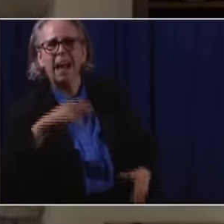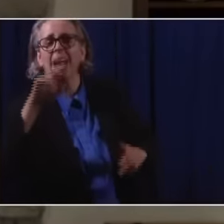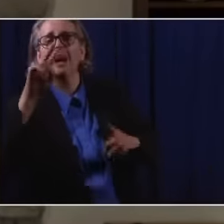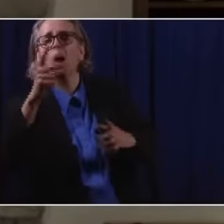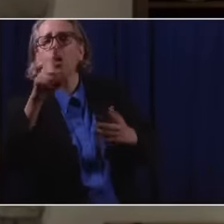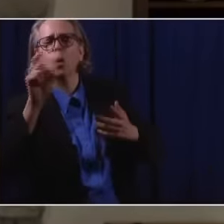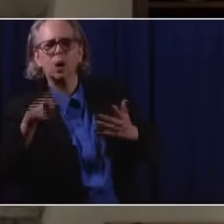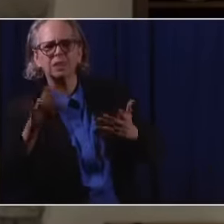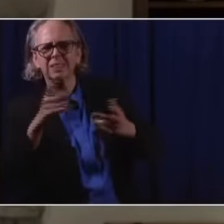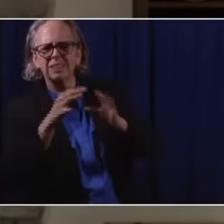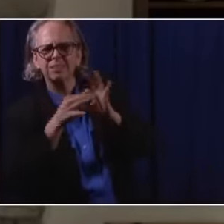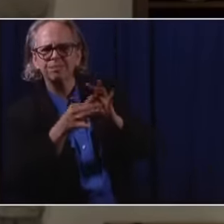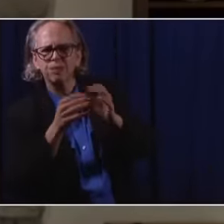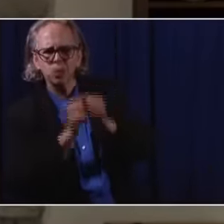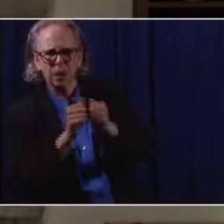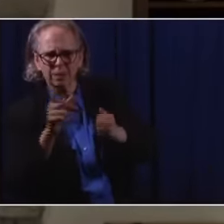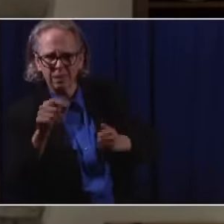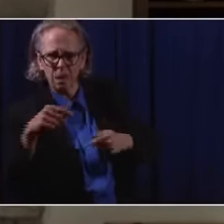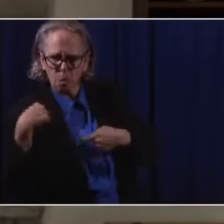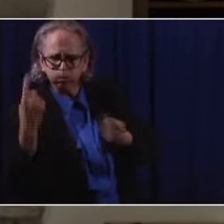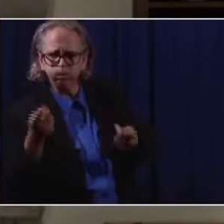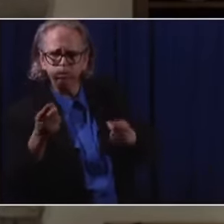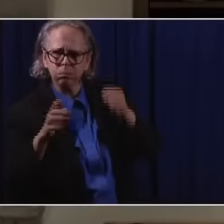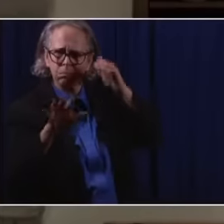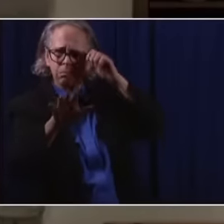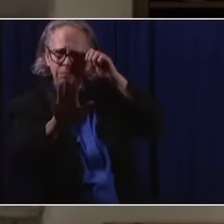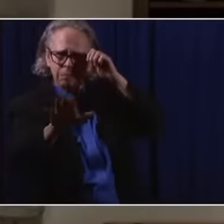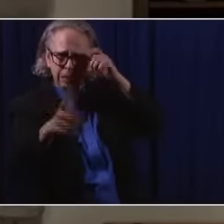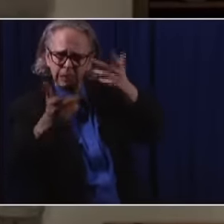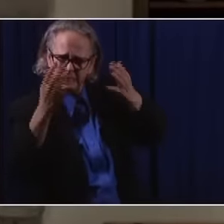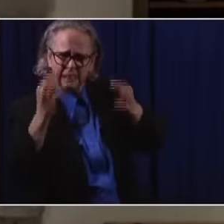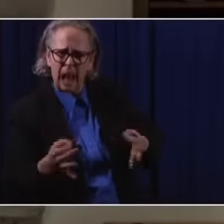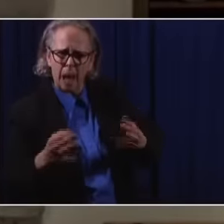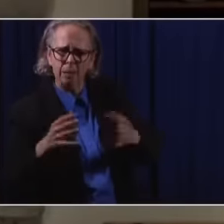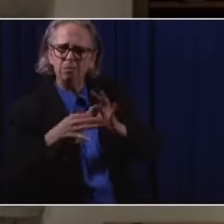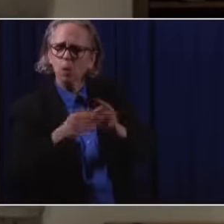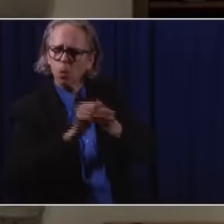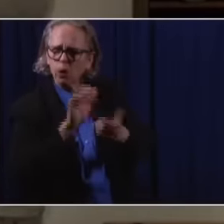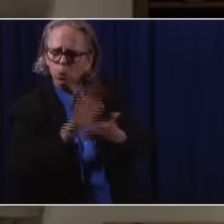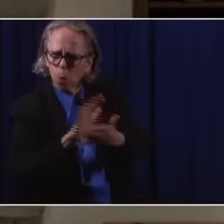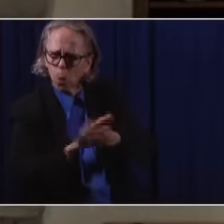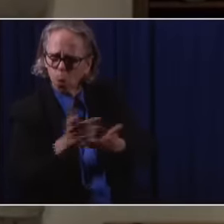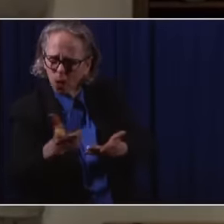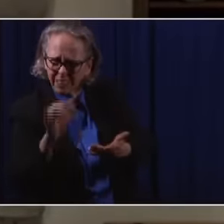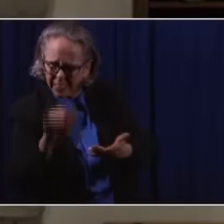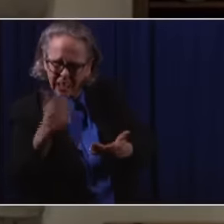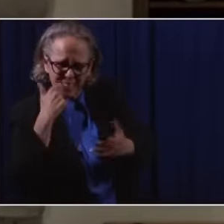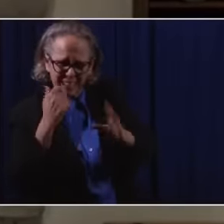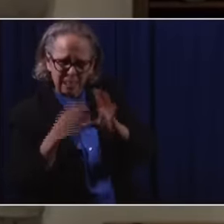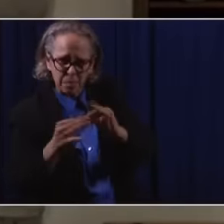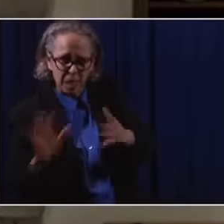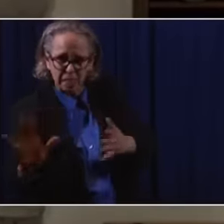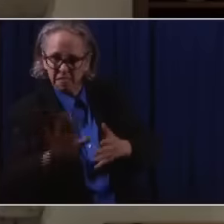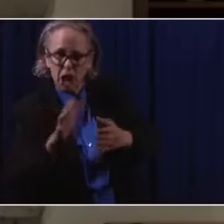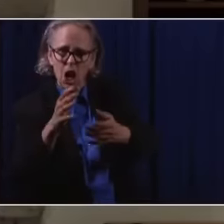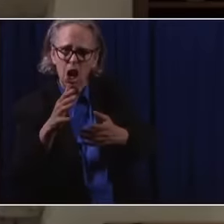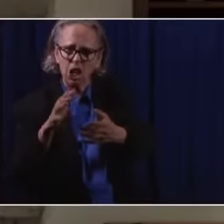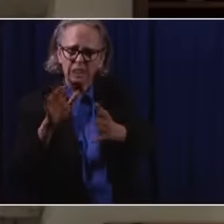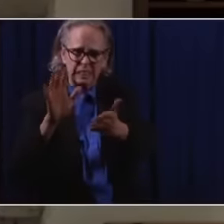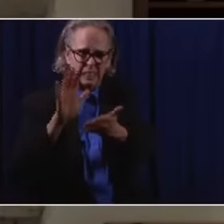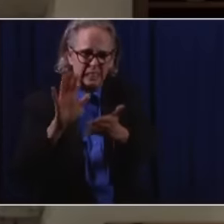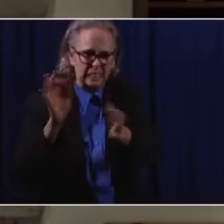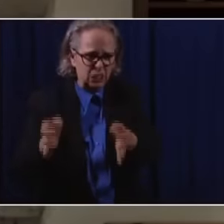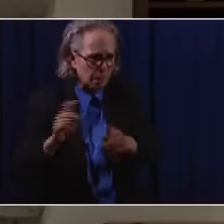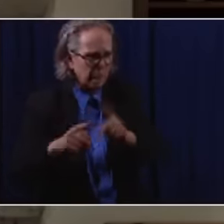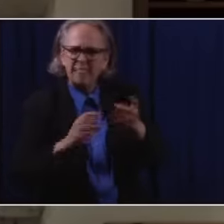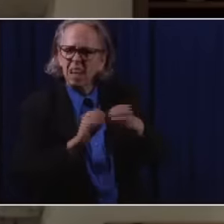just, you've left the decision schools up to the local level. Would you consider statewide action though, if cases continue